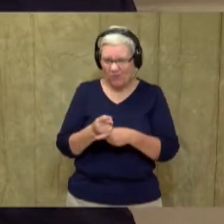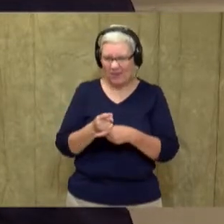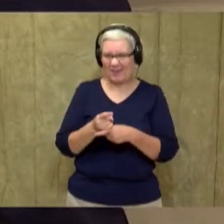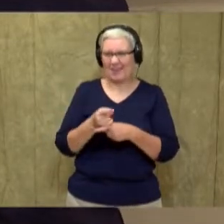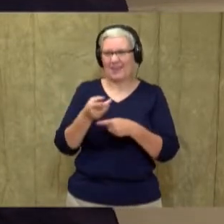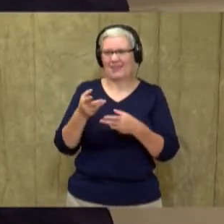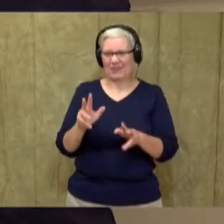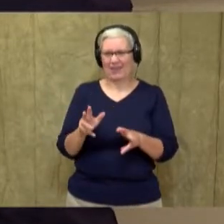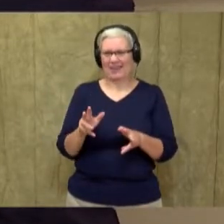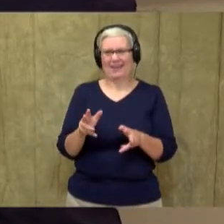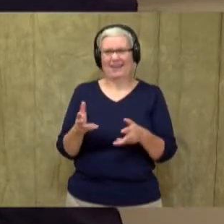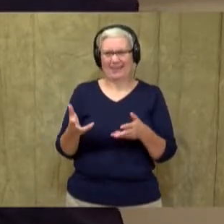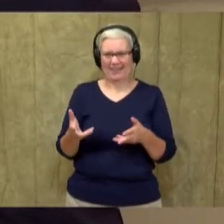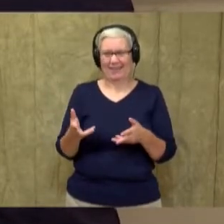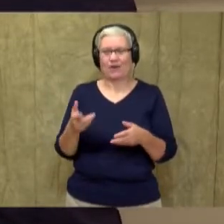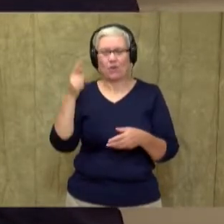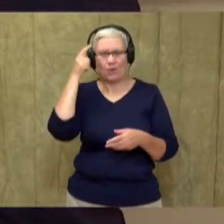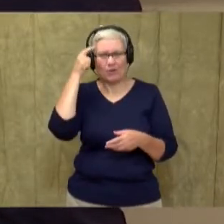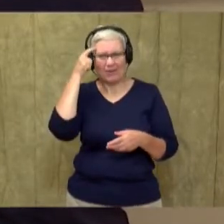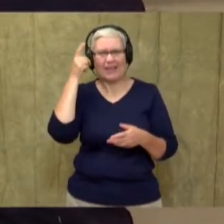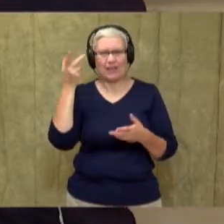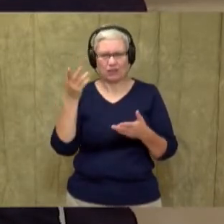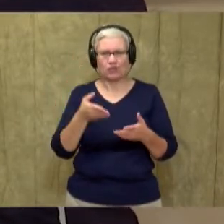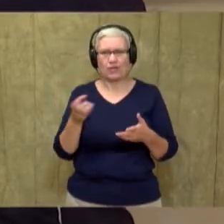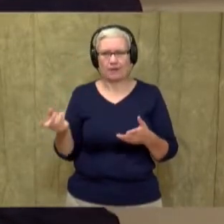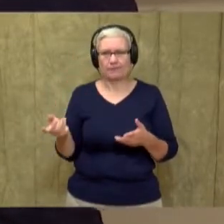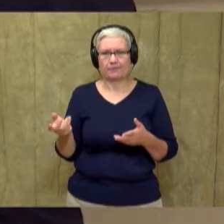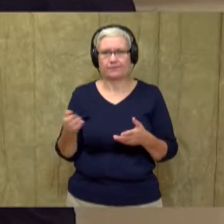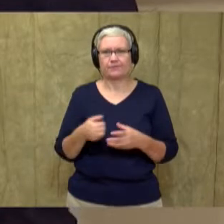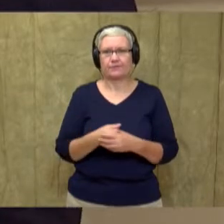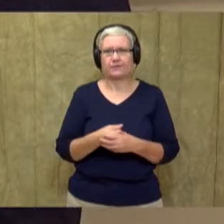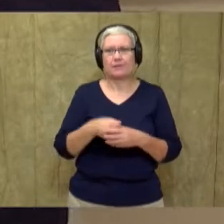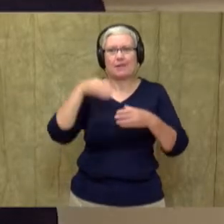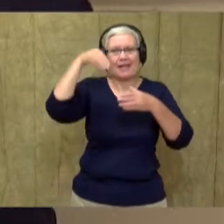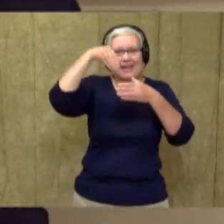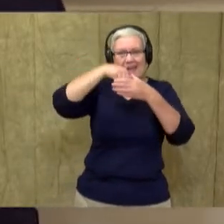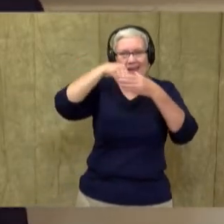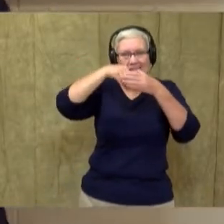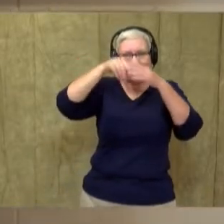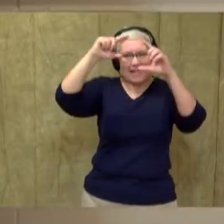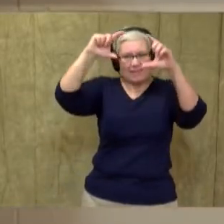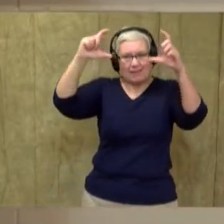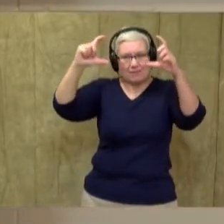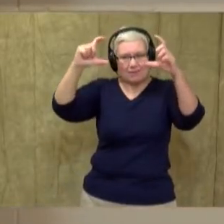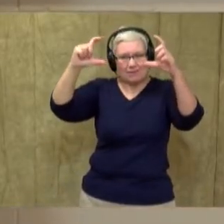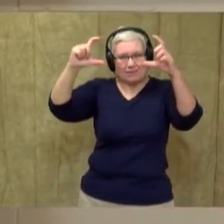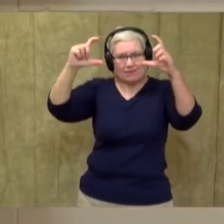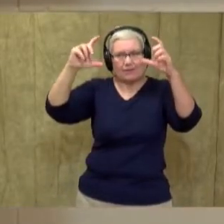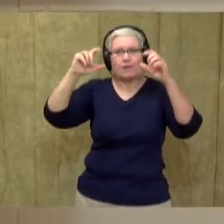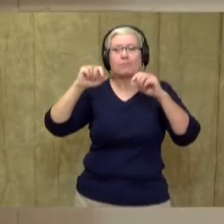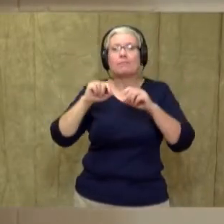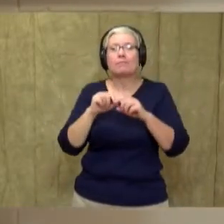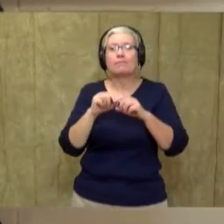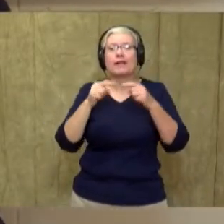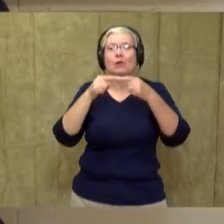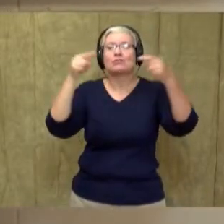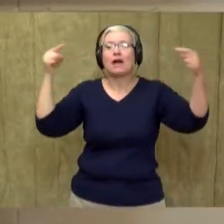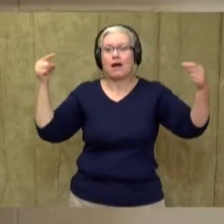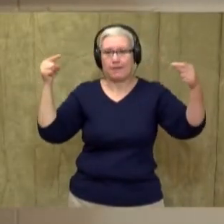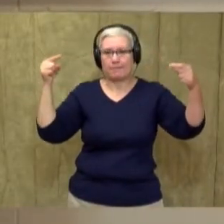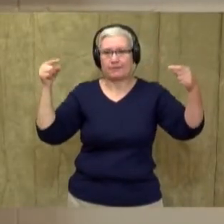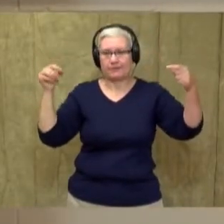mentioned before, the -1 within parentheses and the +3 inside the parentheses cause a shift in the opposite direction.